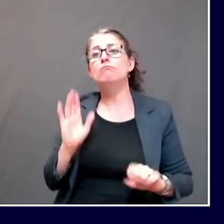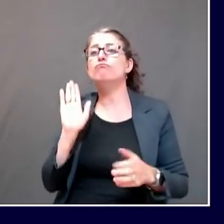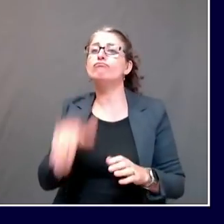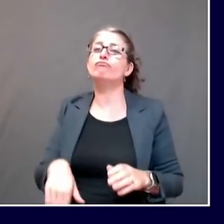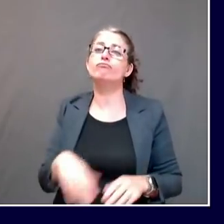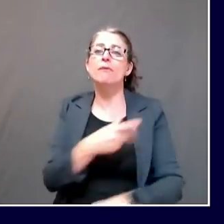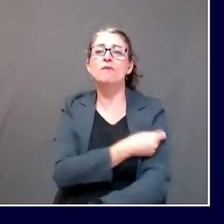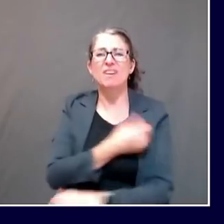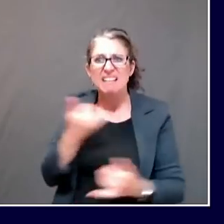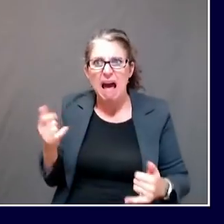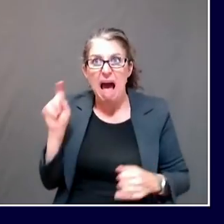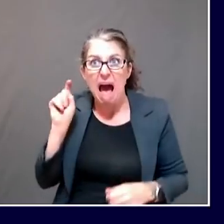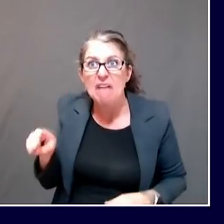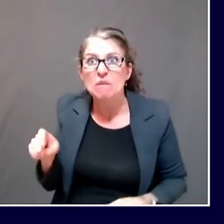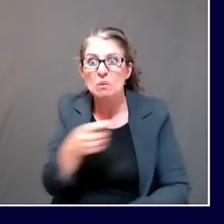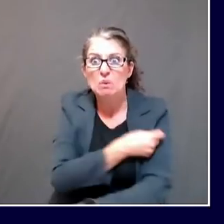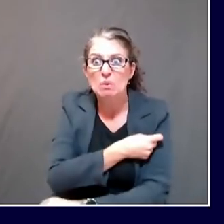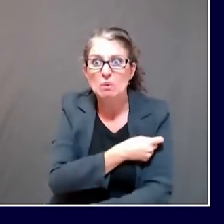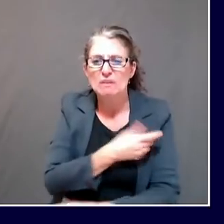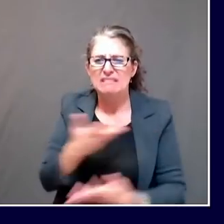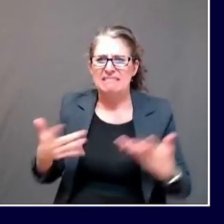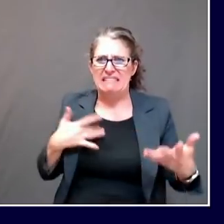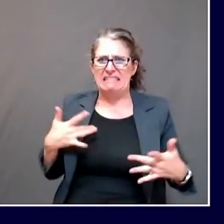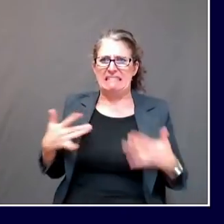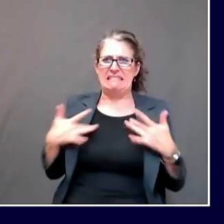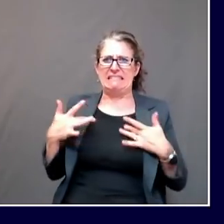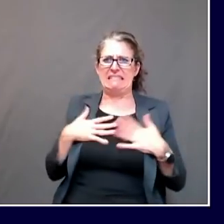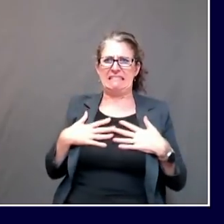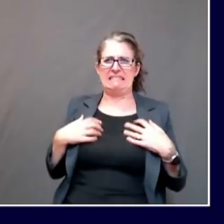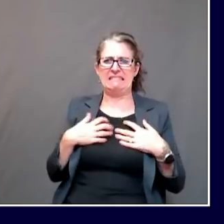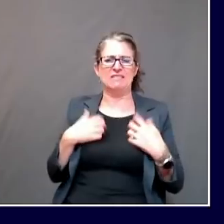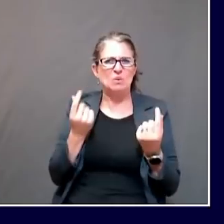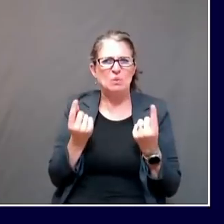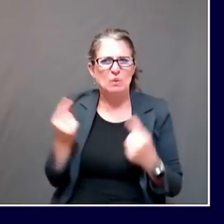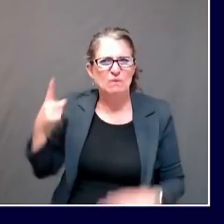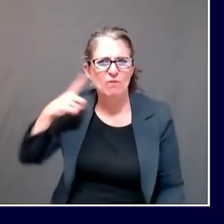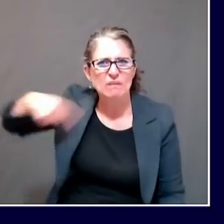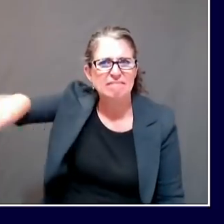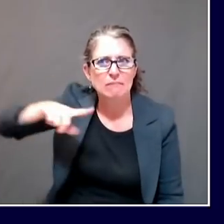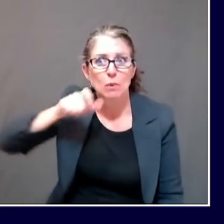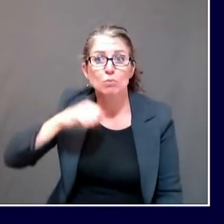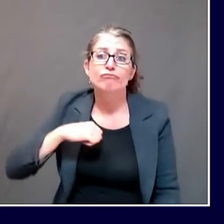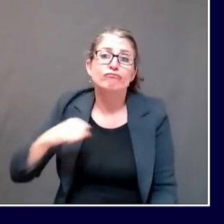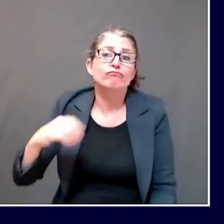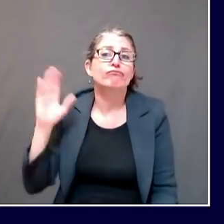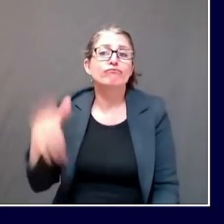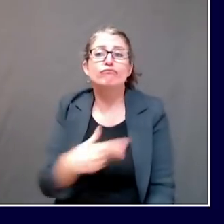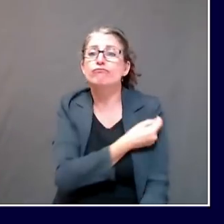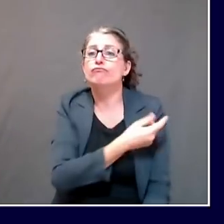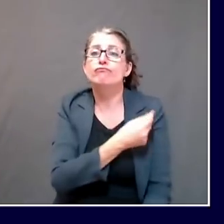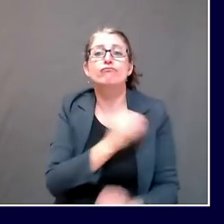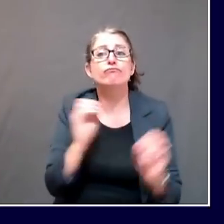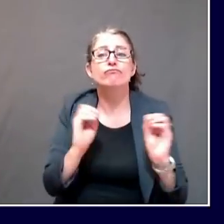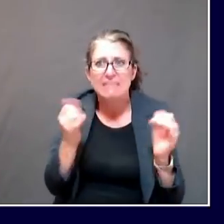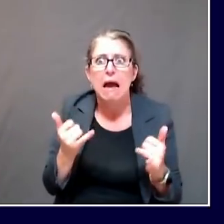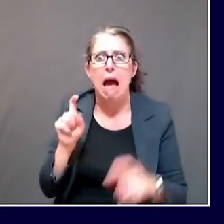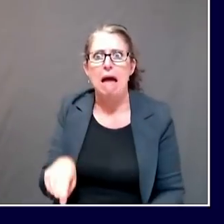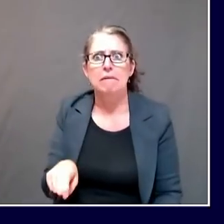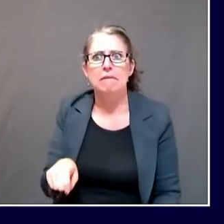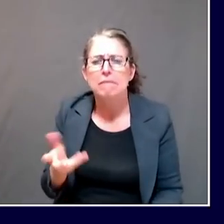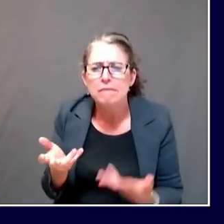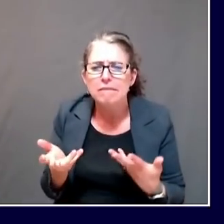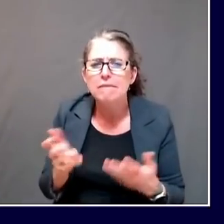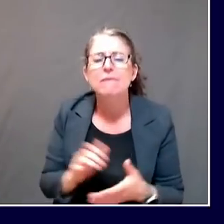help deciding this year. So putting that out there for you to help her decide. Well, I'm honored and happy to help